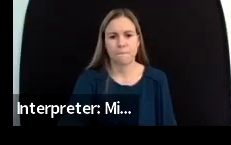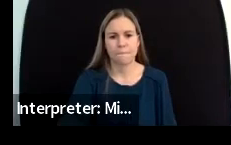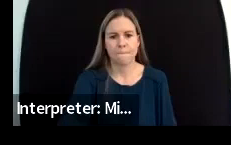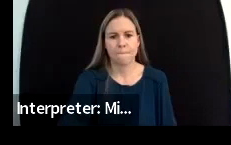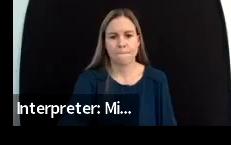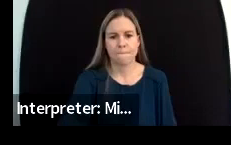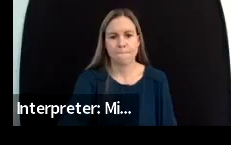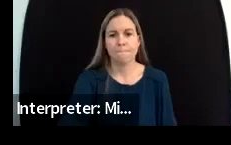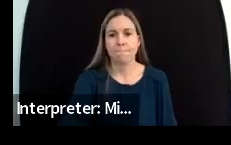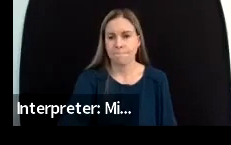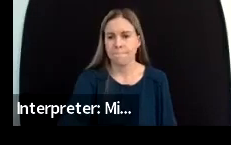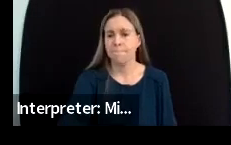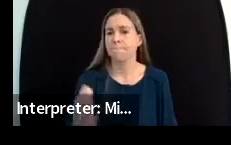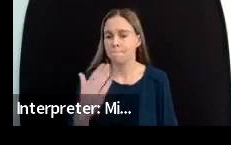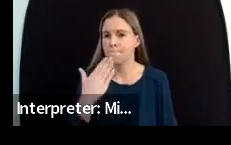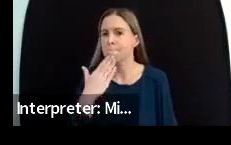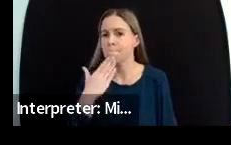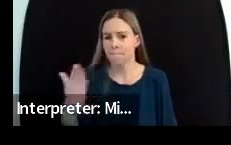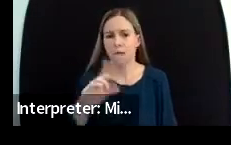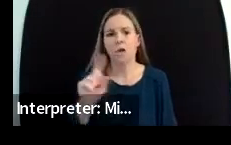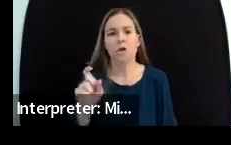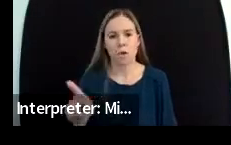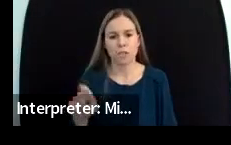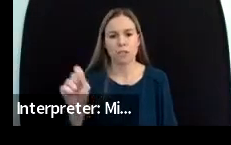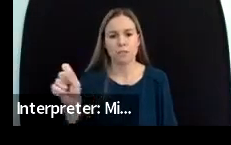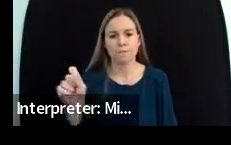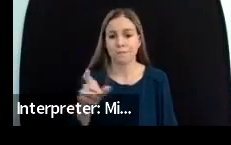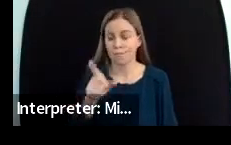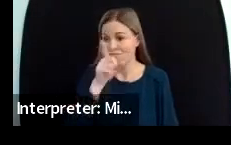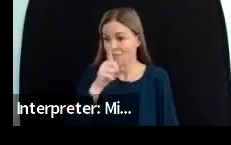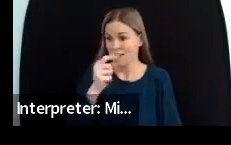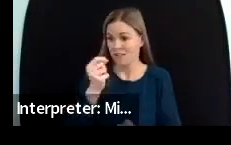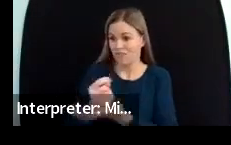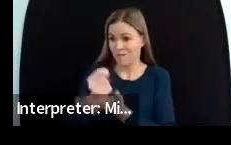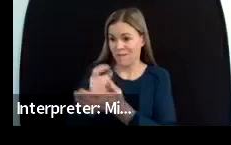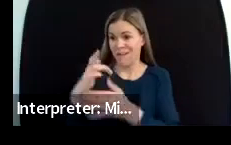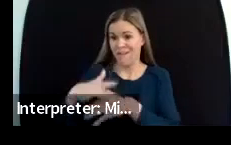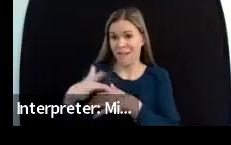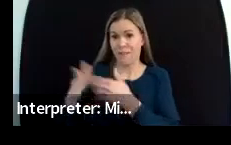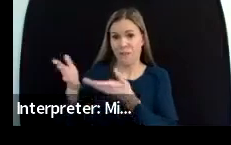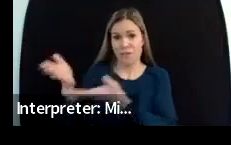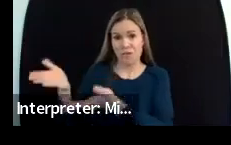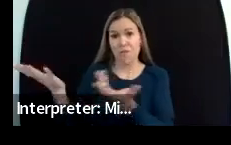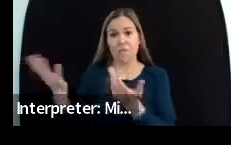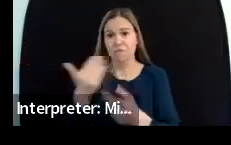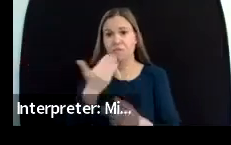Great question. Yeah, is there even treatment? Is there treatment available?